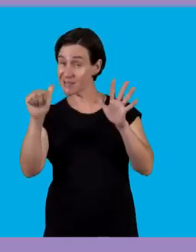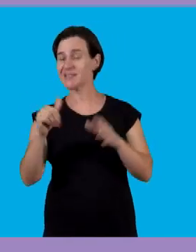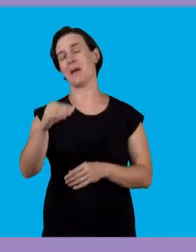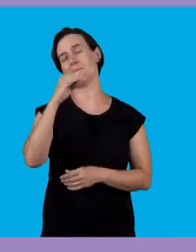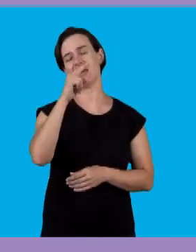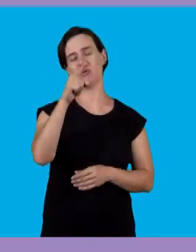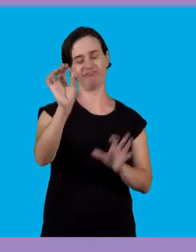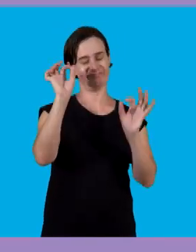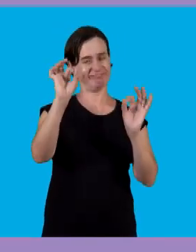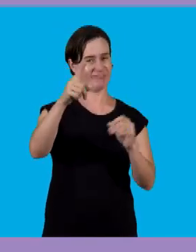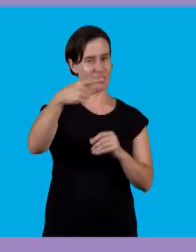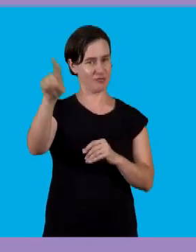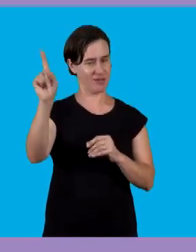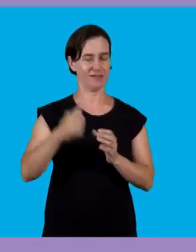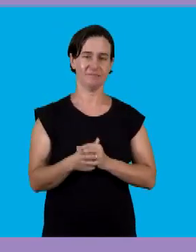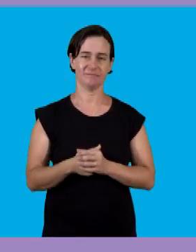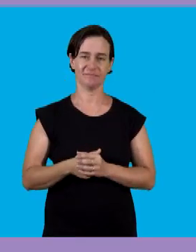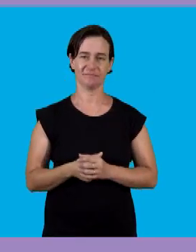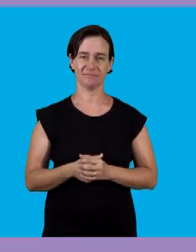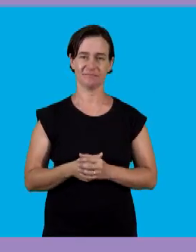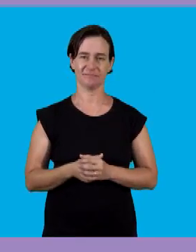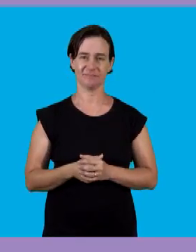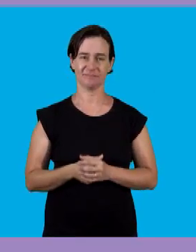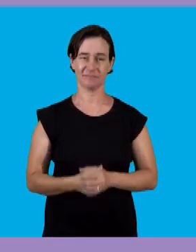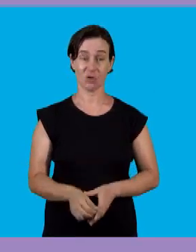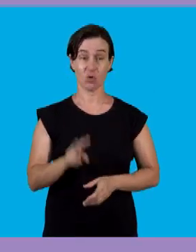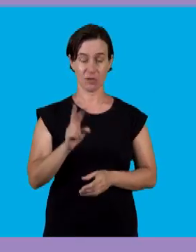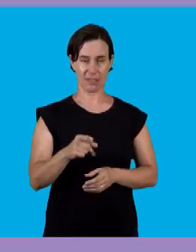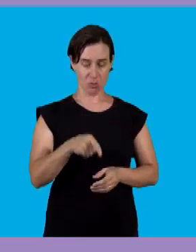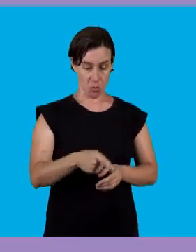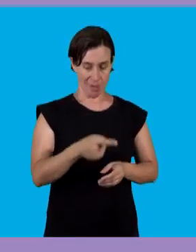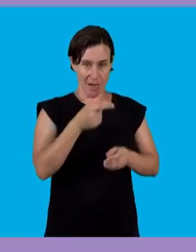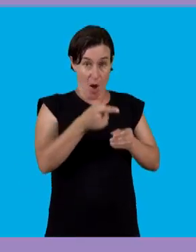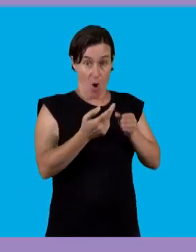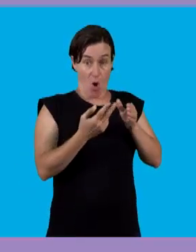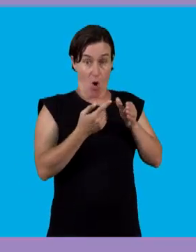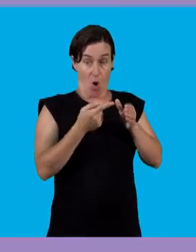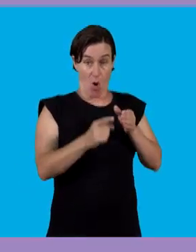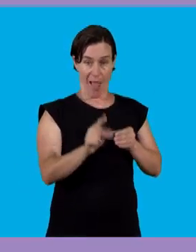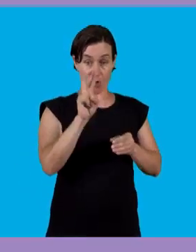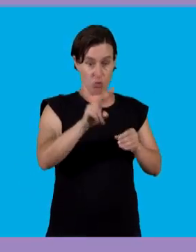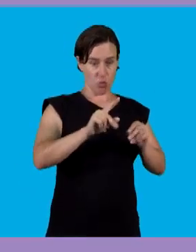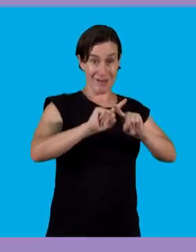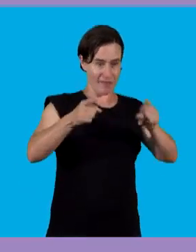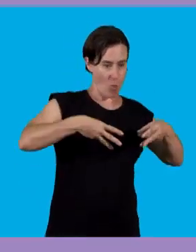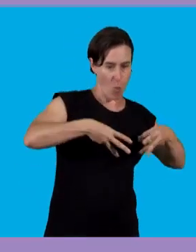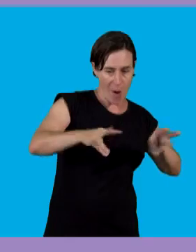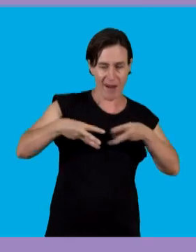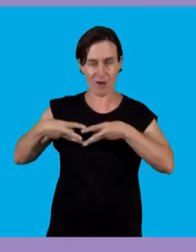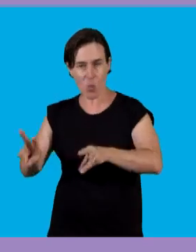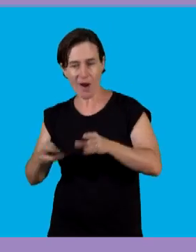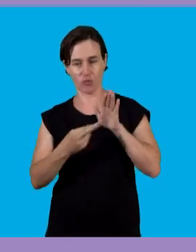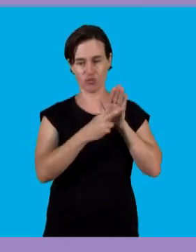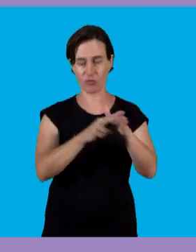you are absolutely correct. So can you see how this representation, or two different representations,